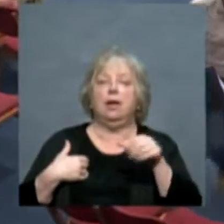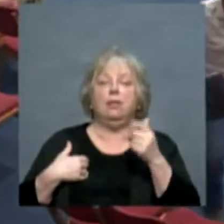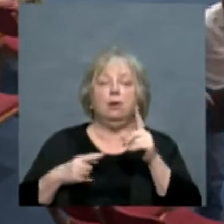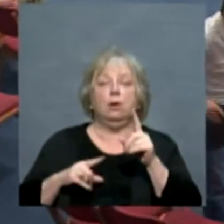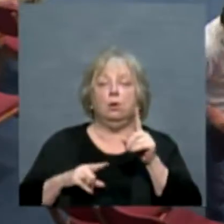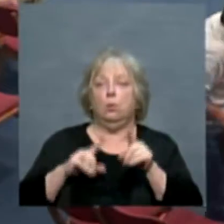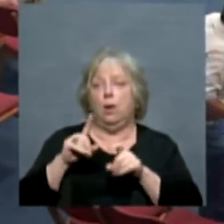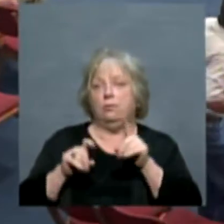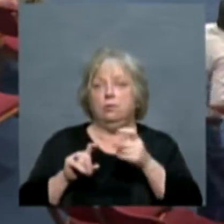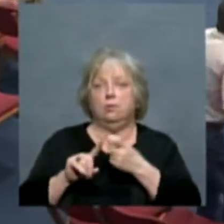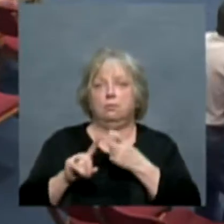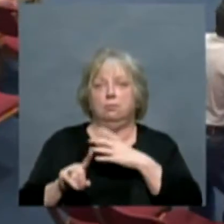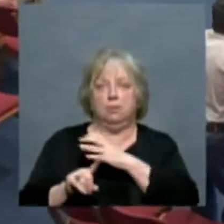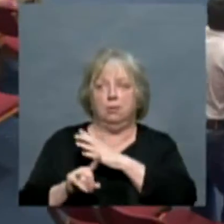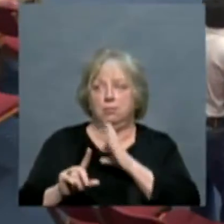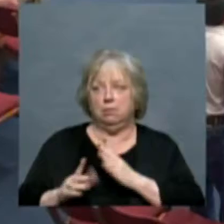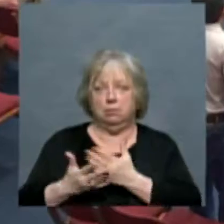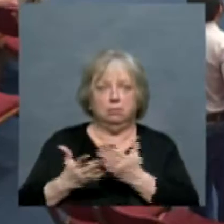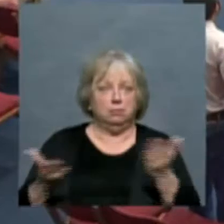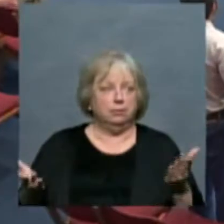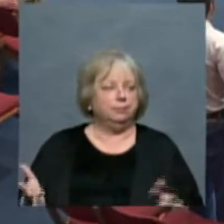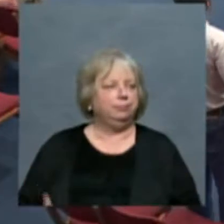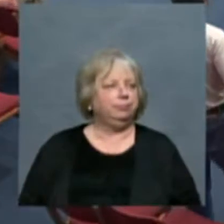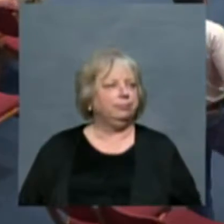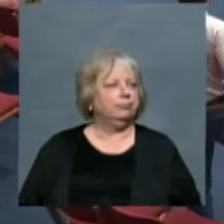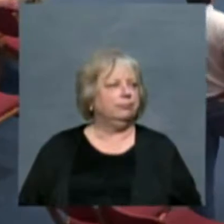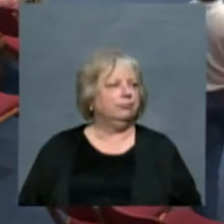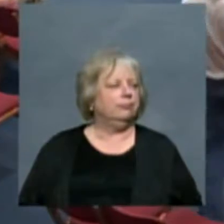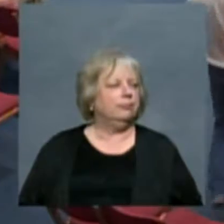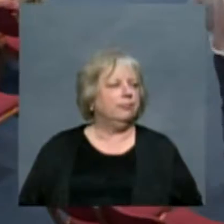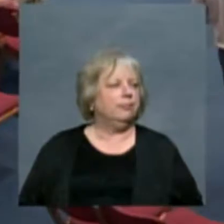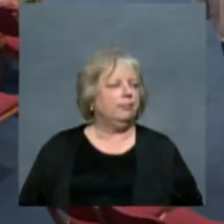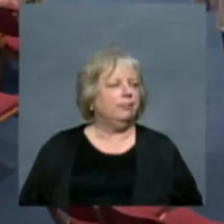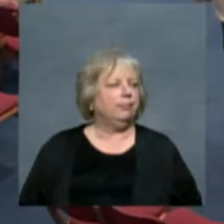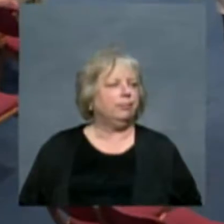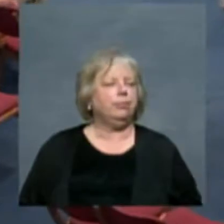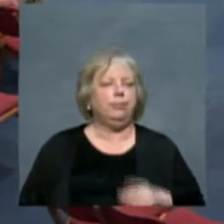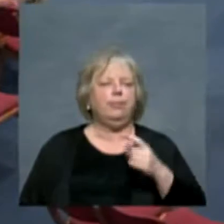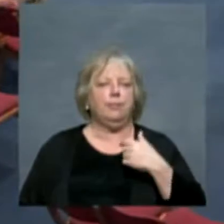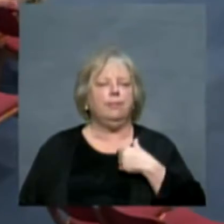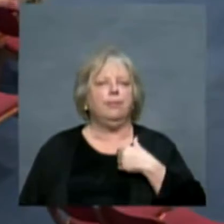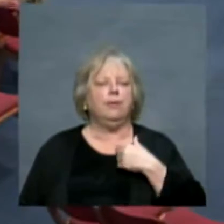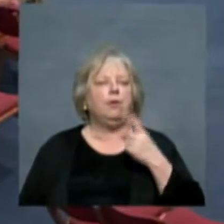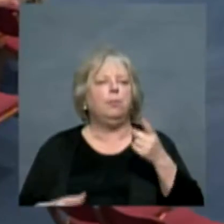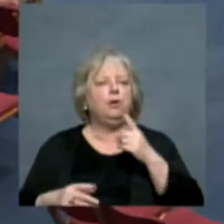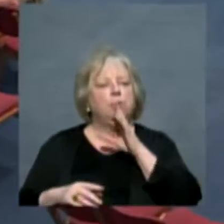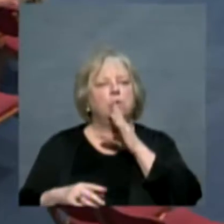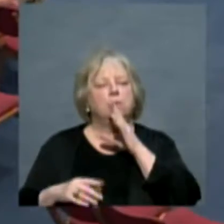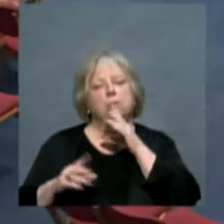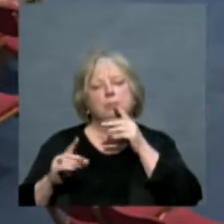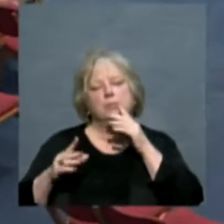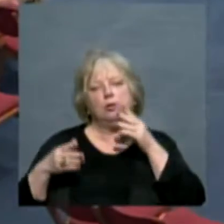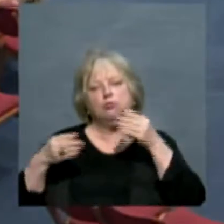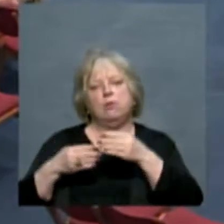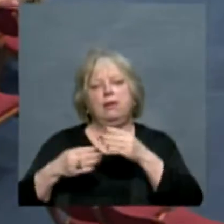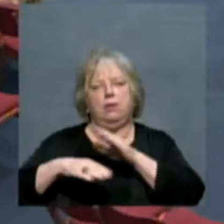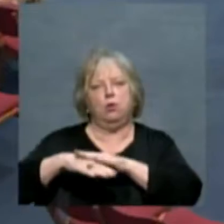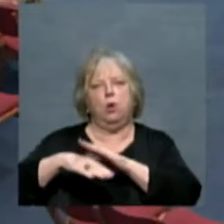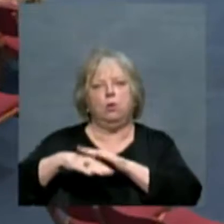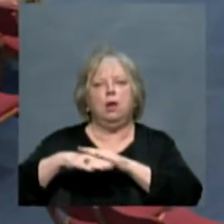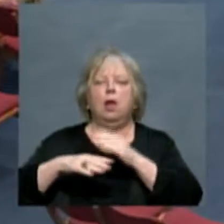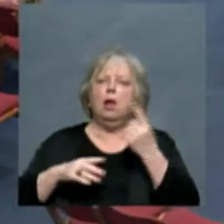the commissioners. Yeah, actually, Monty, you addressed one of them in terms of the notice. There was also